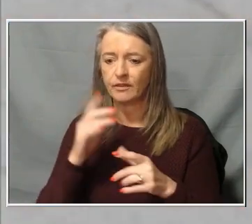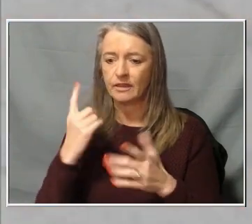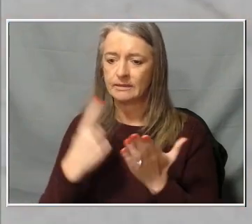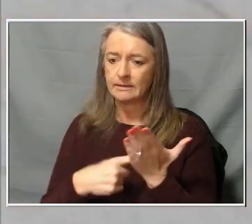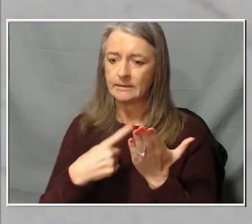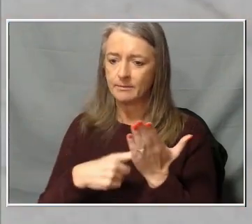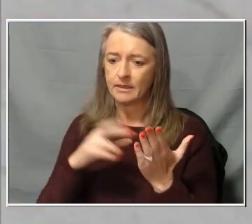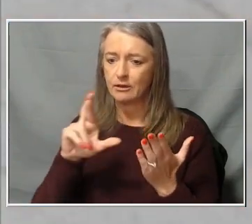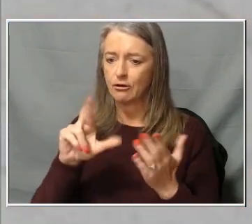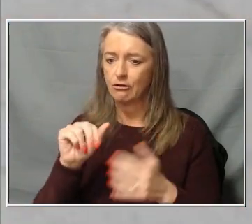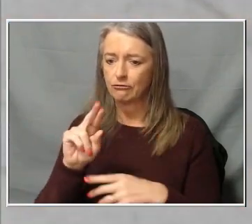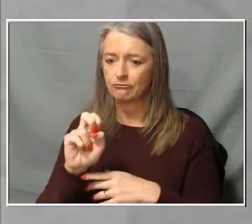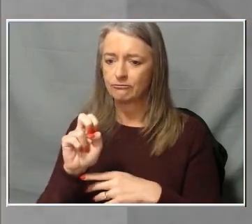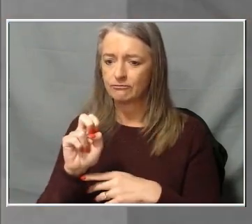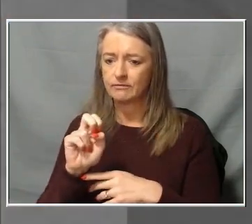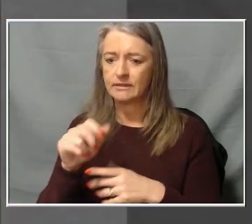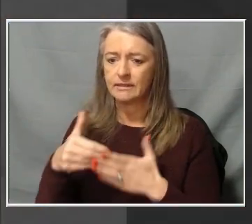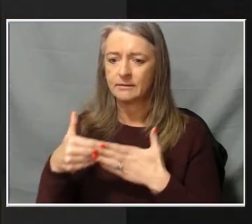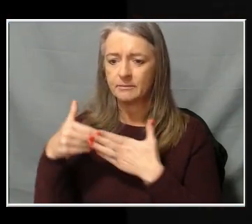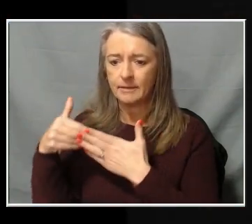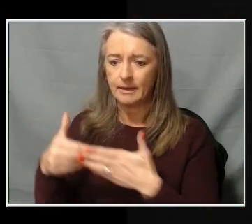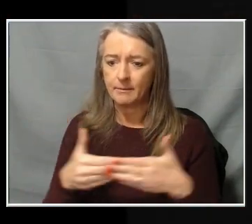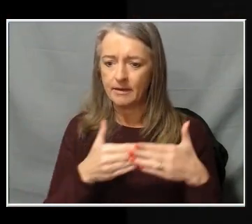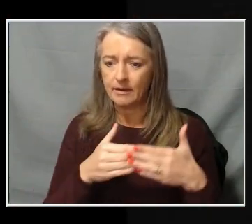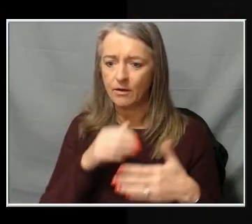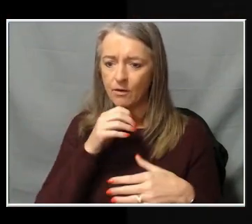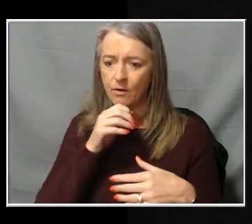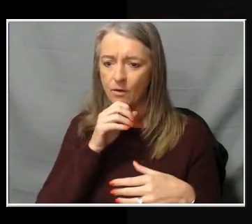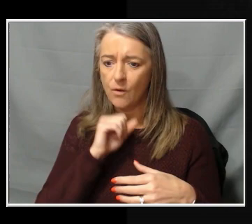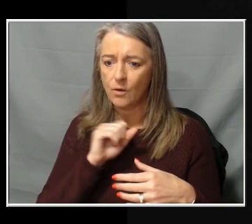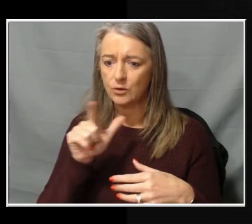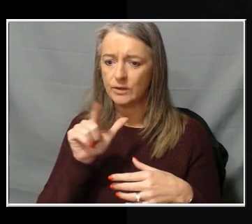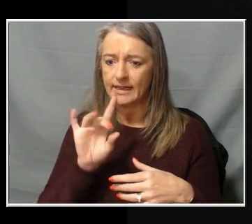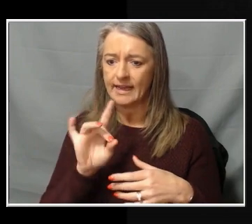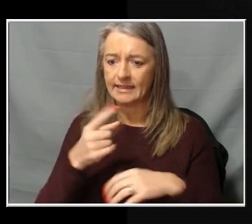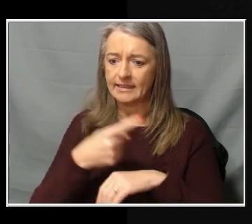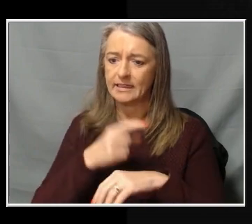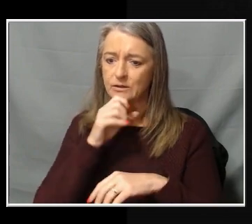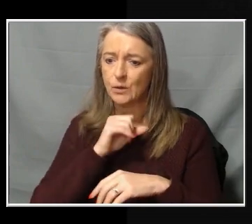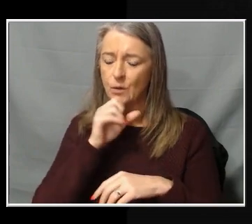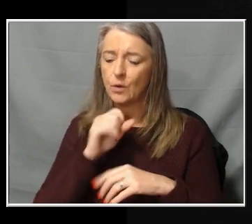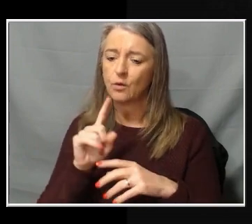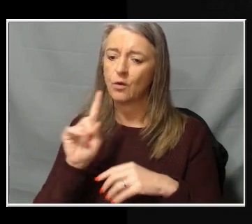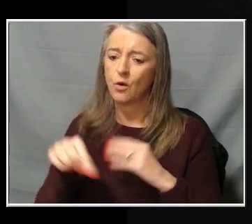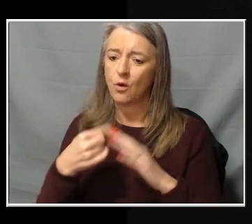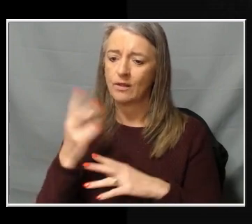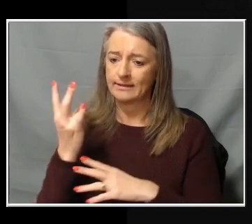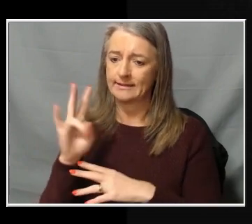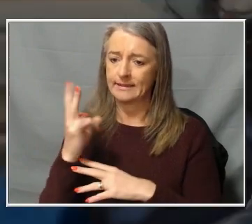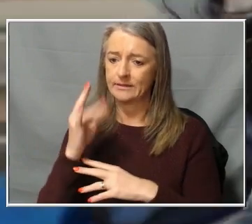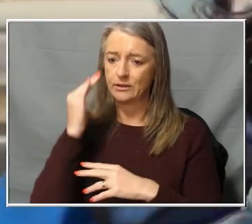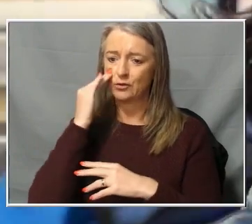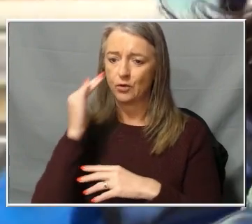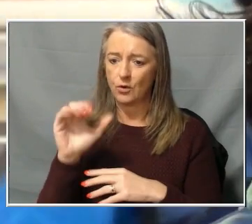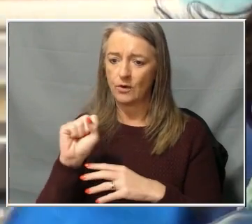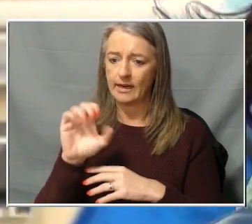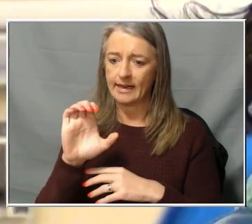so rare in neonates or infants less than 28 days old. There are only 17 known cases